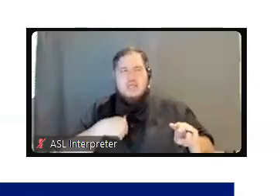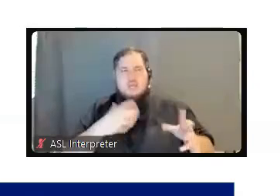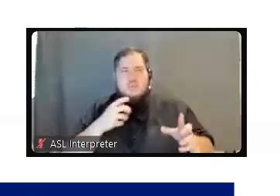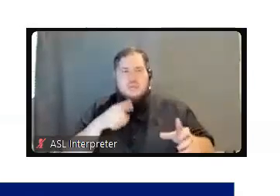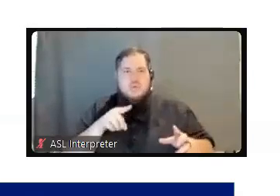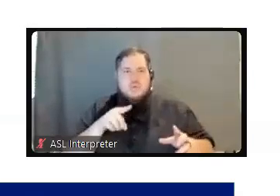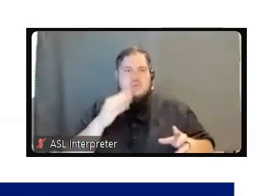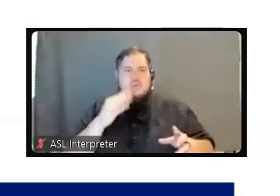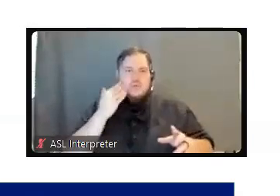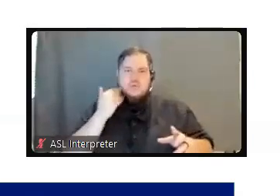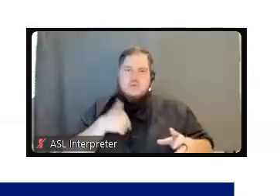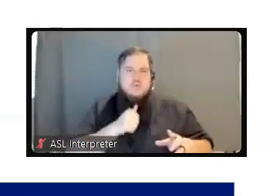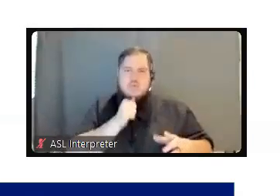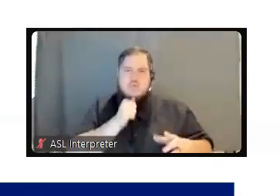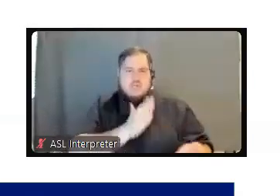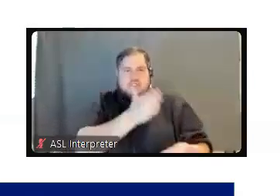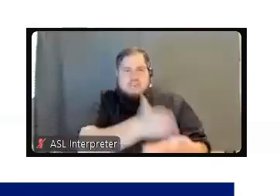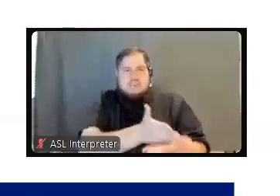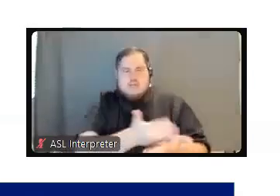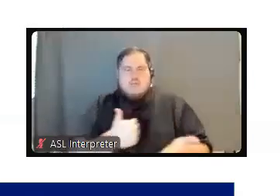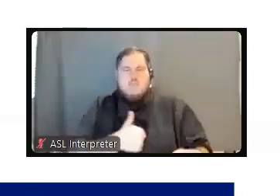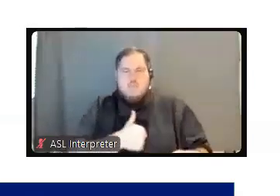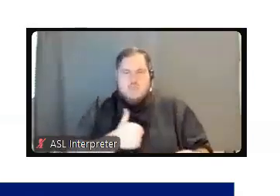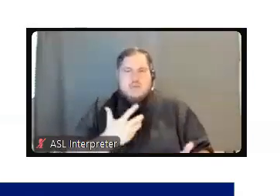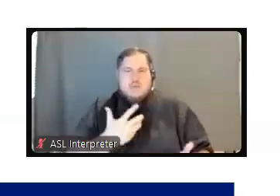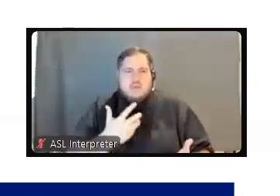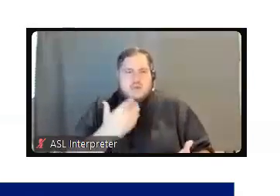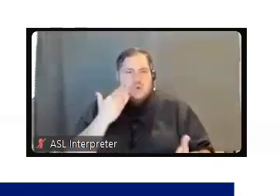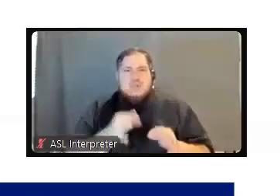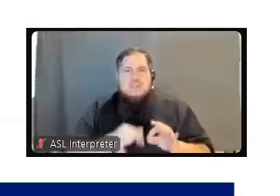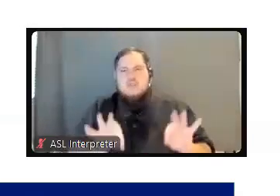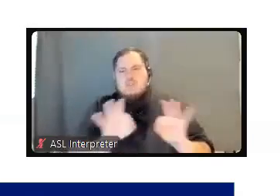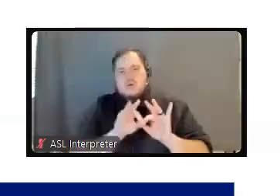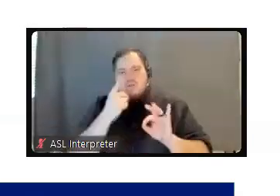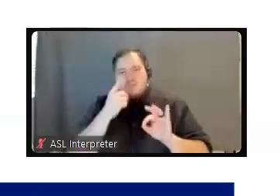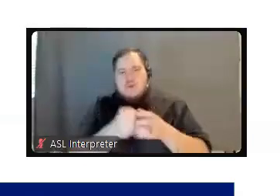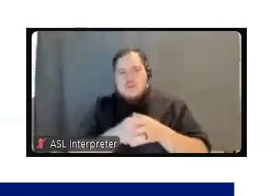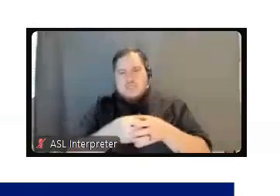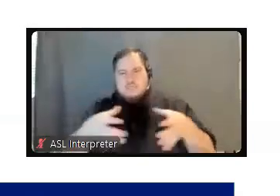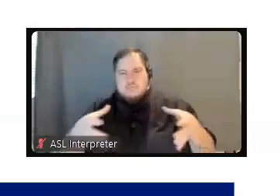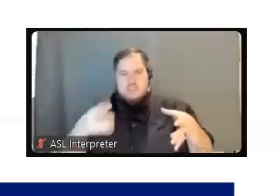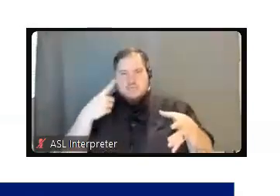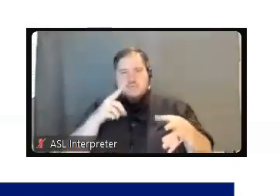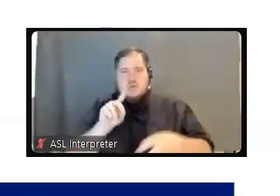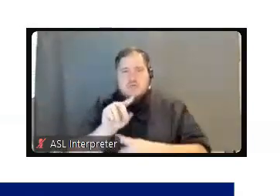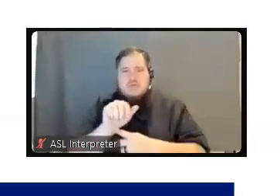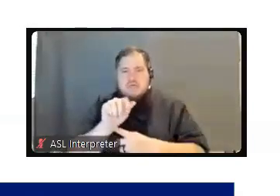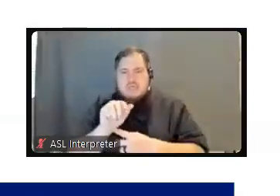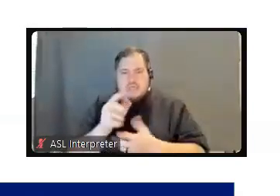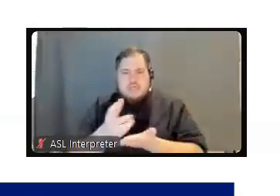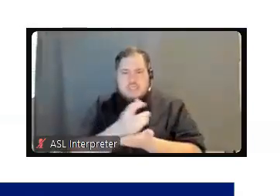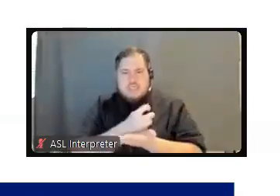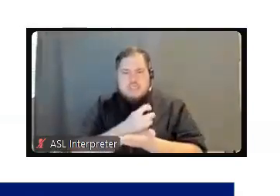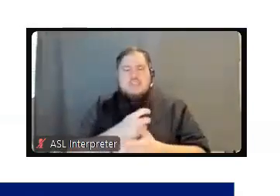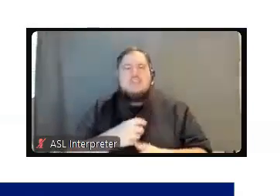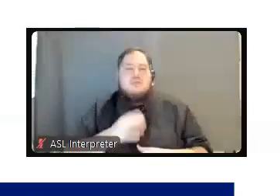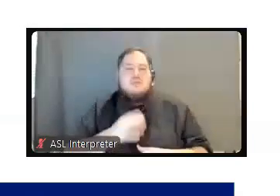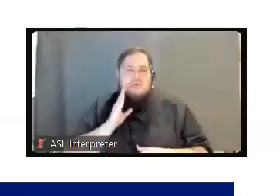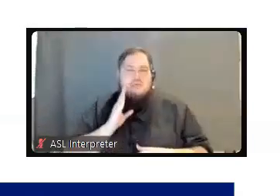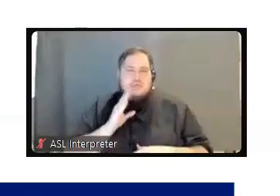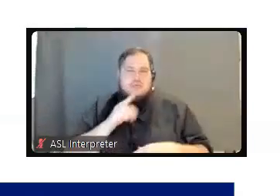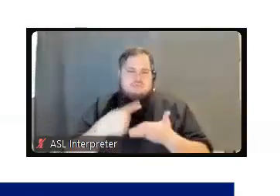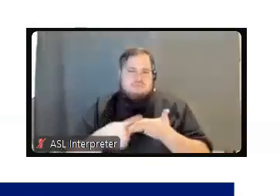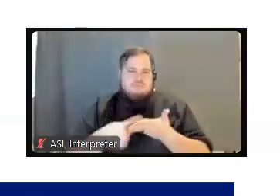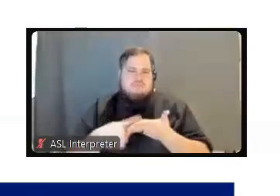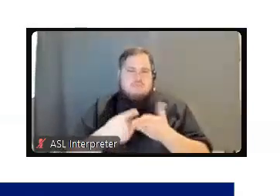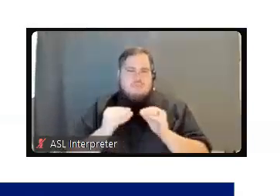stop. We do feel like this is an important area for expansion on the side of data collection, which I'll get into in the next slide.